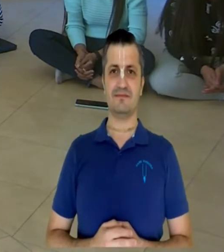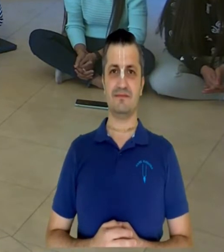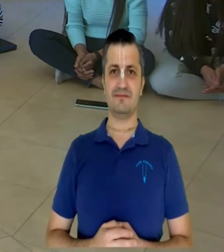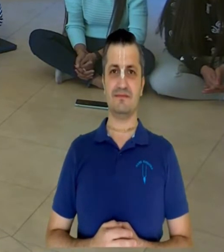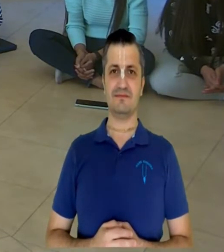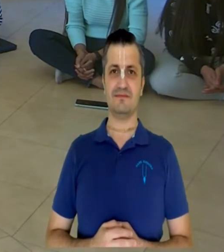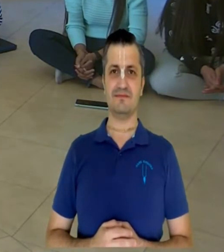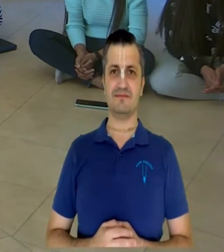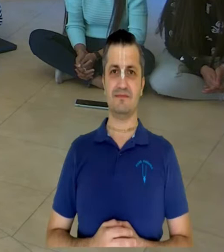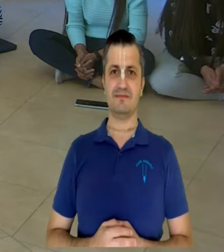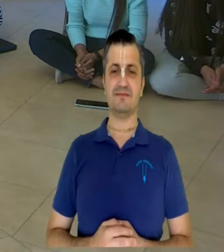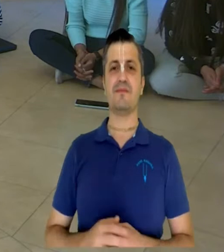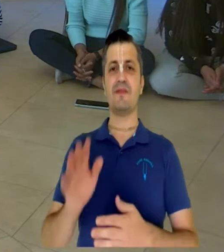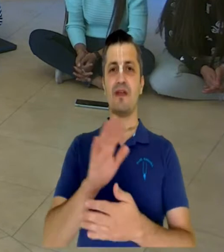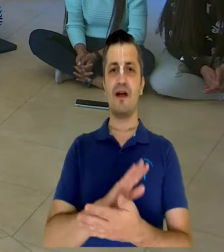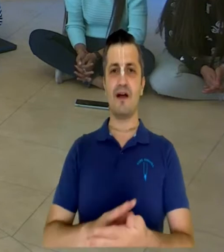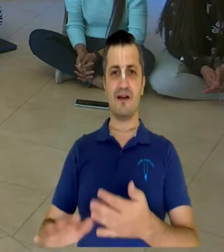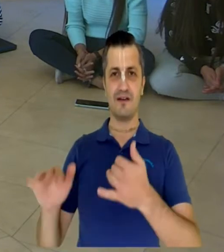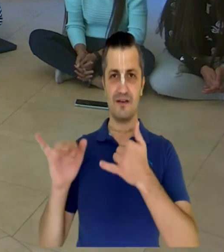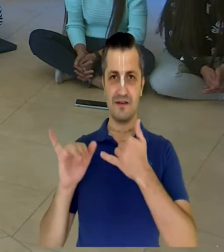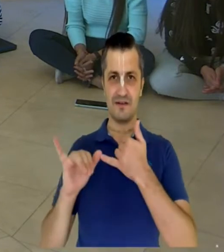Bihari Hare Krishna